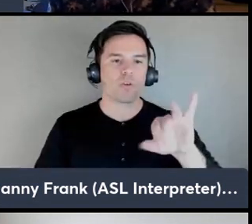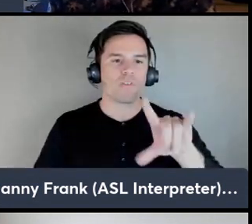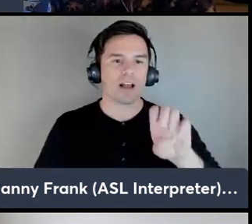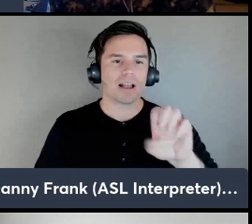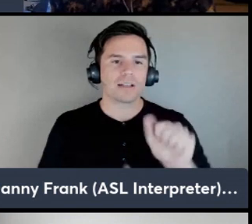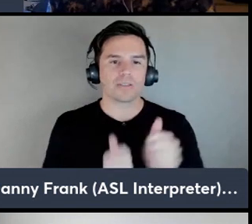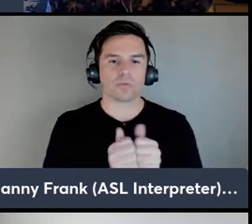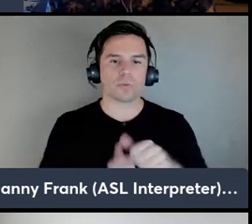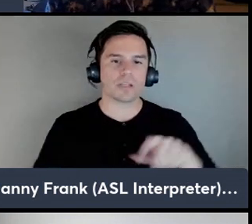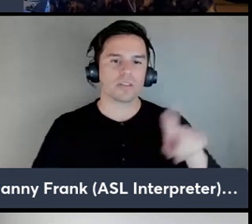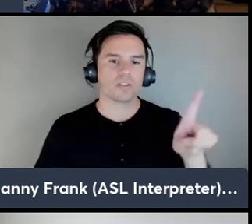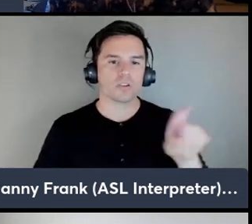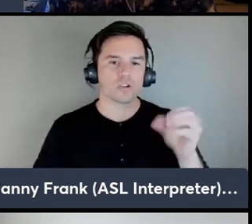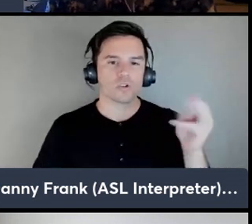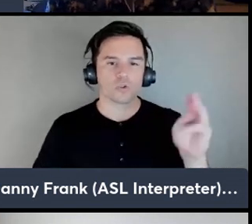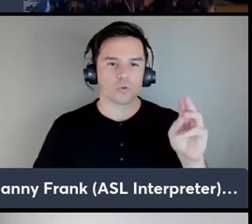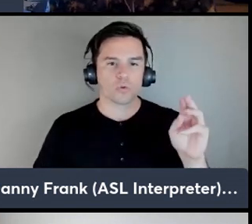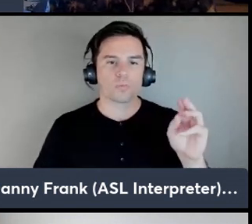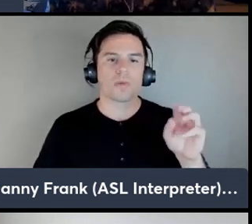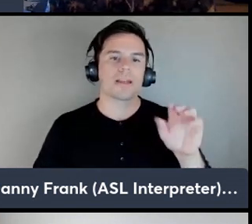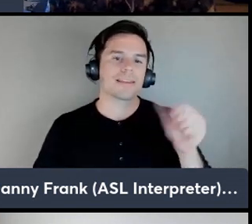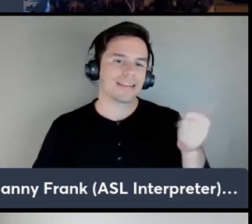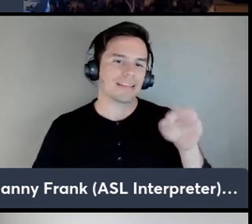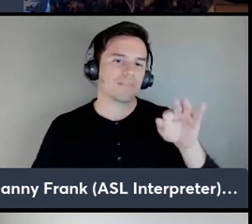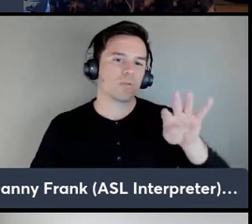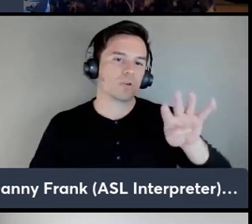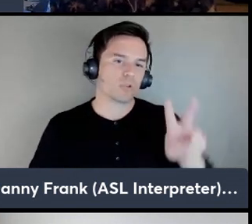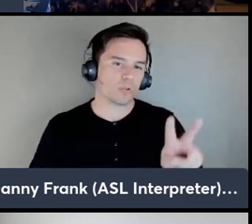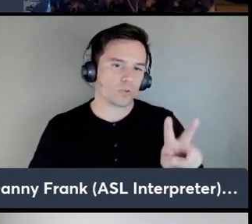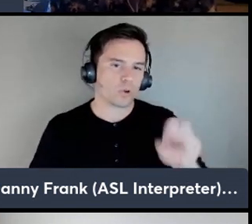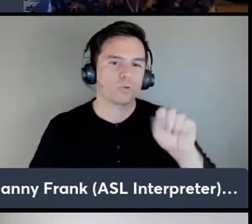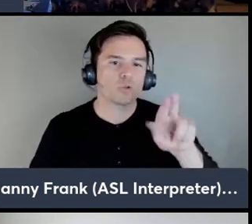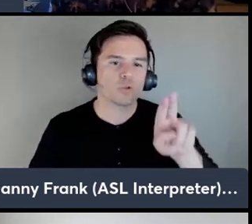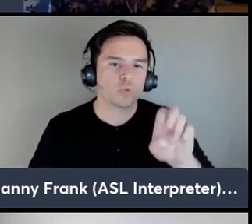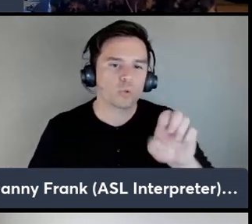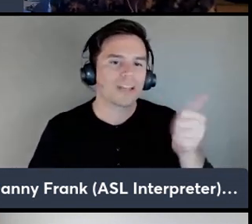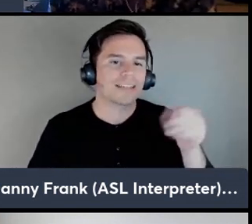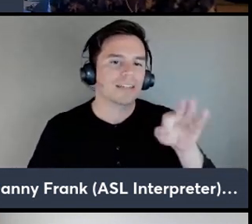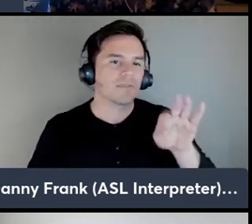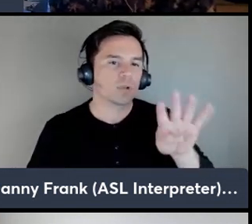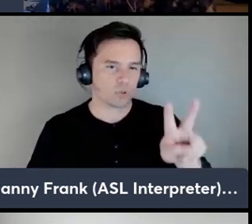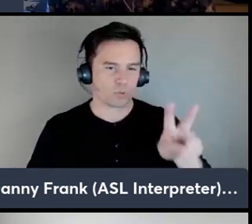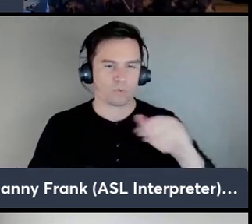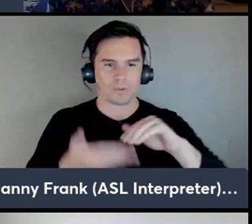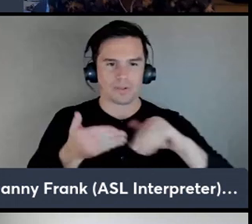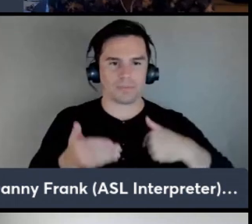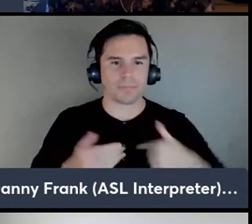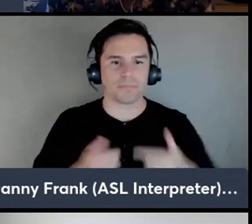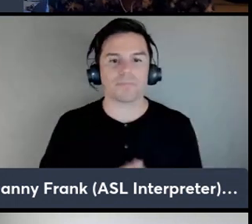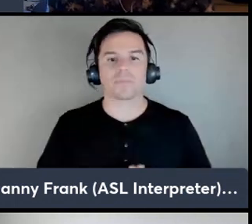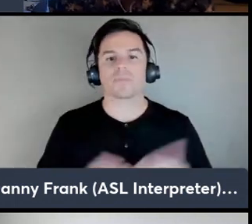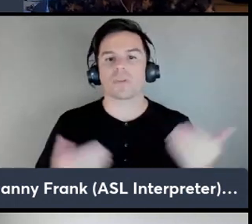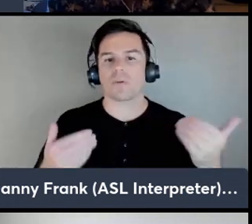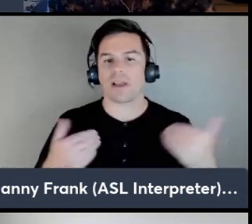Sue1942. So you can see here, I have a very basic user profile with a username and the name of the